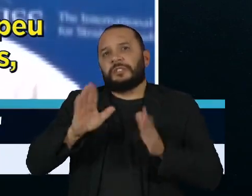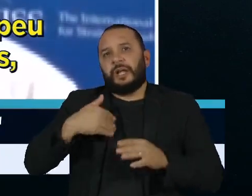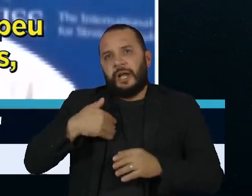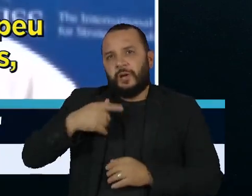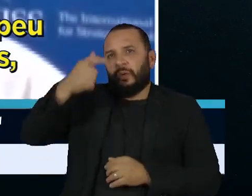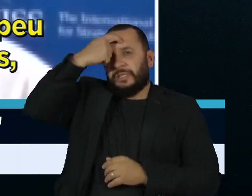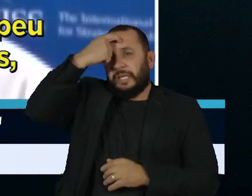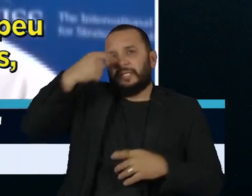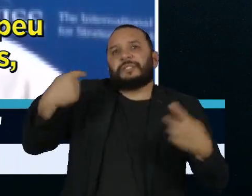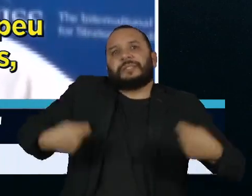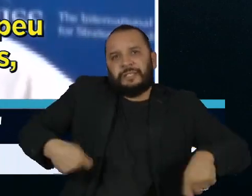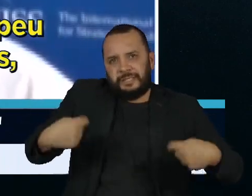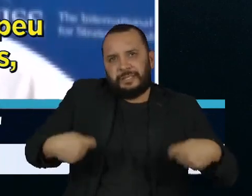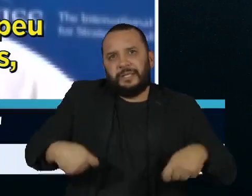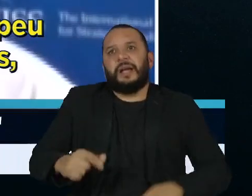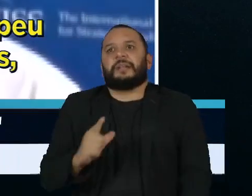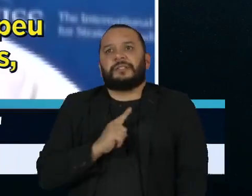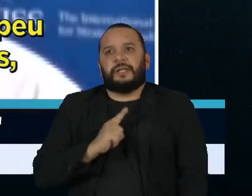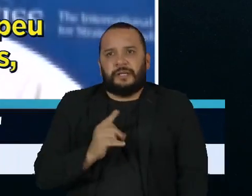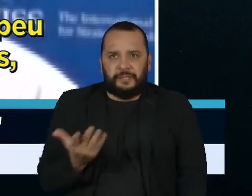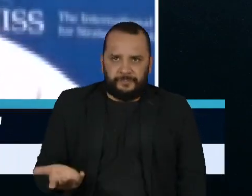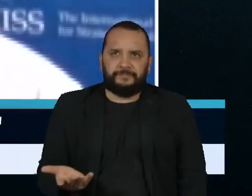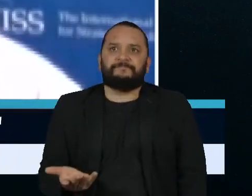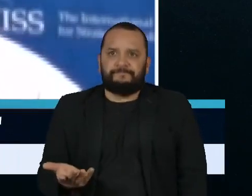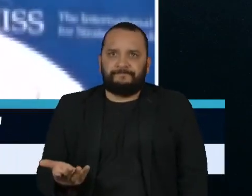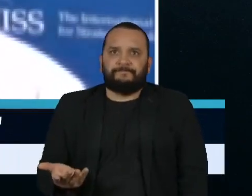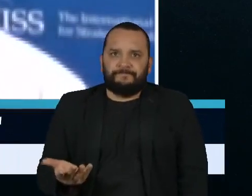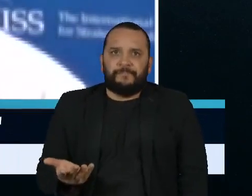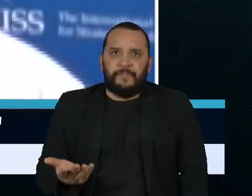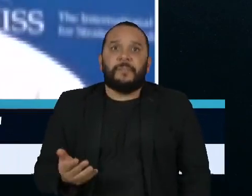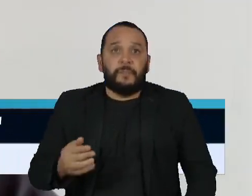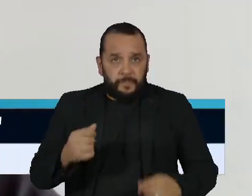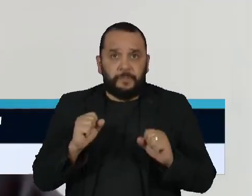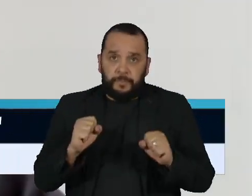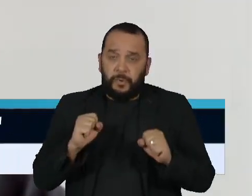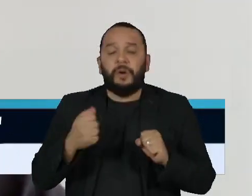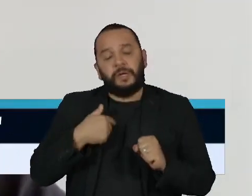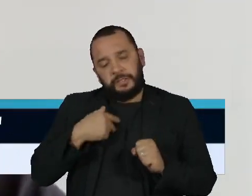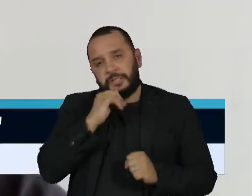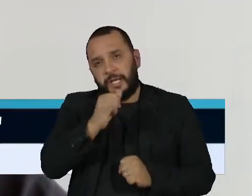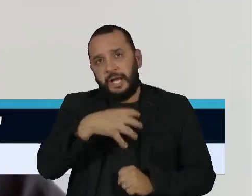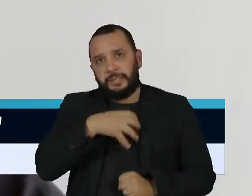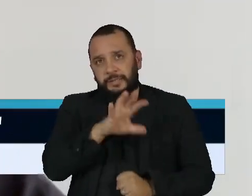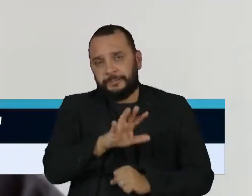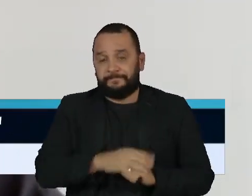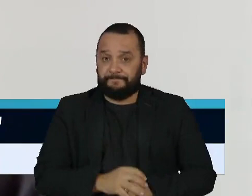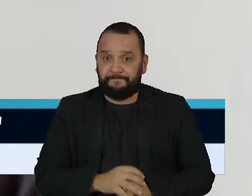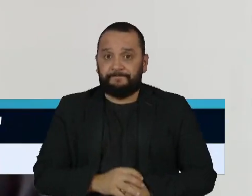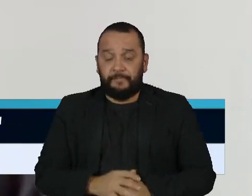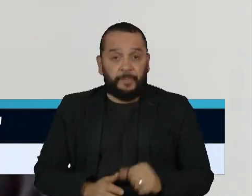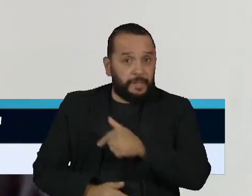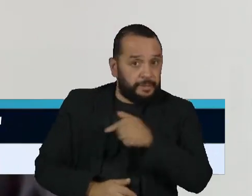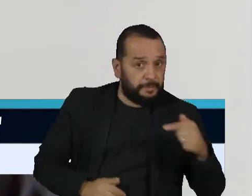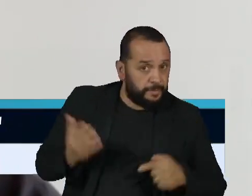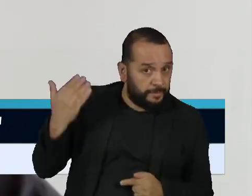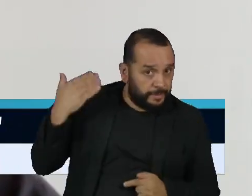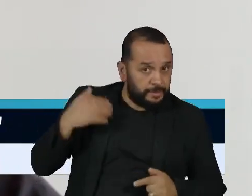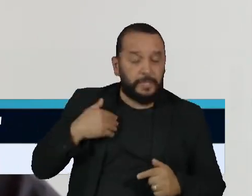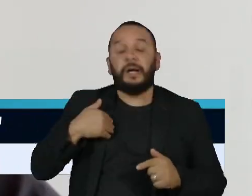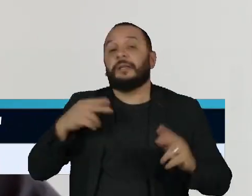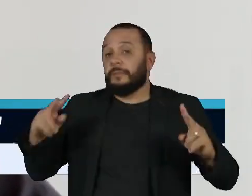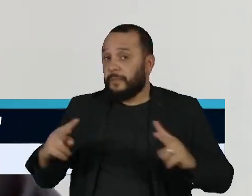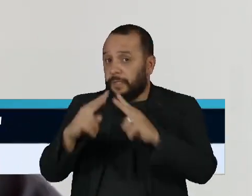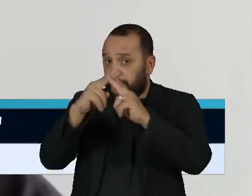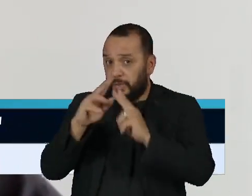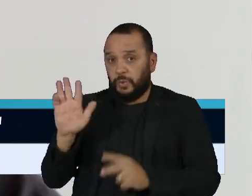is much more aware of the needs, if we can say. Na semana passada, em Paris, o presidente Lula